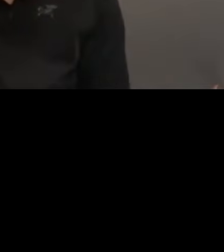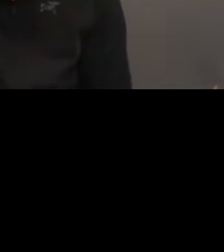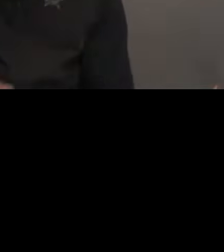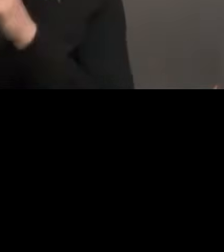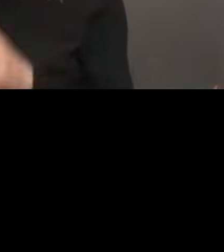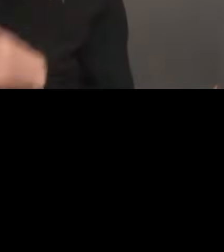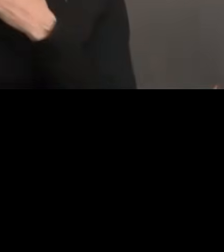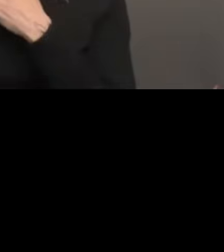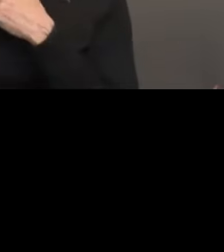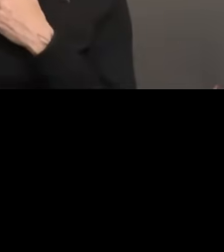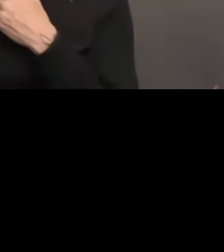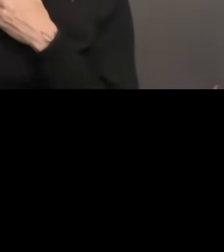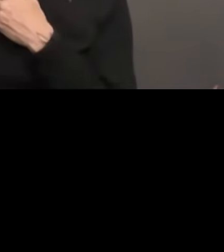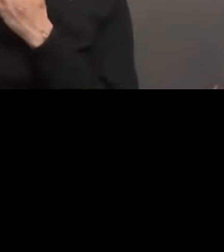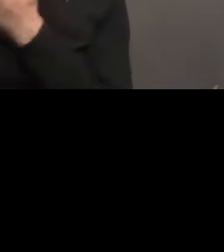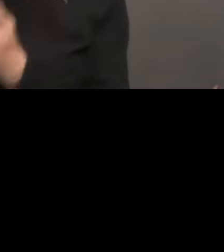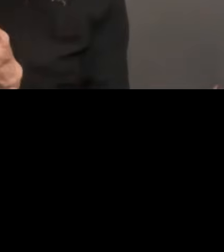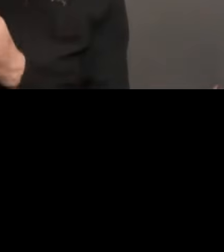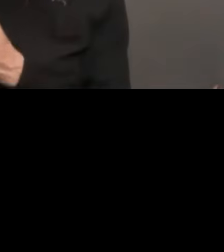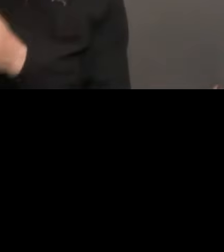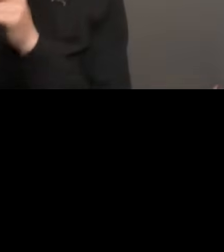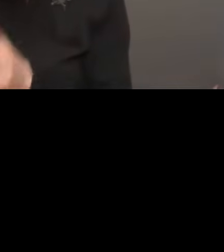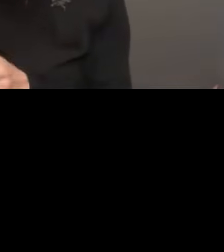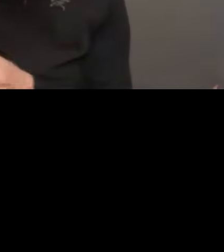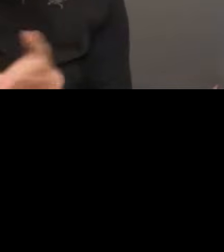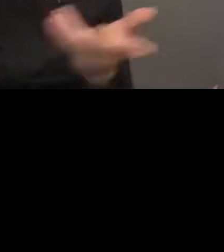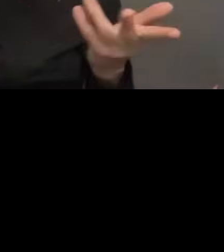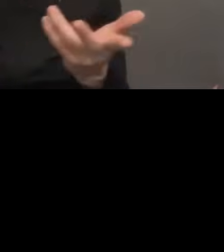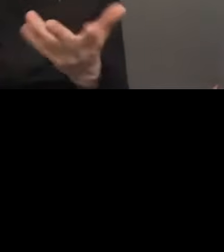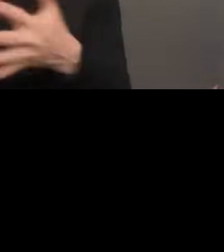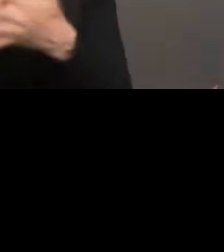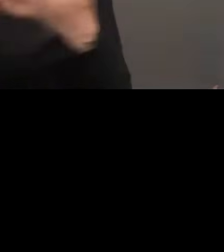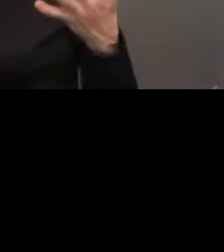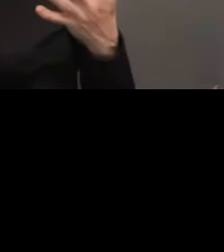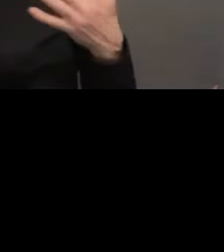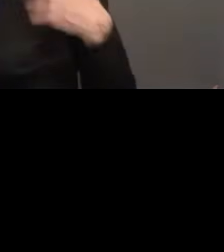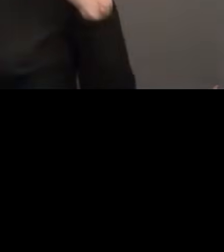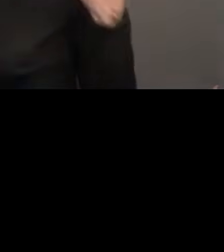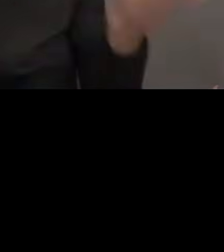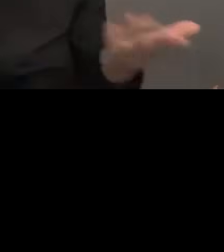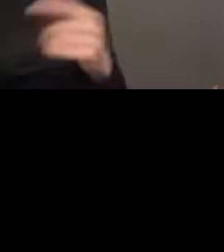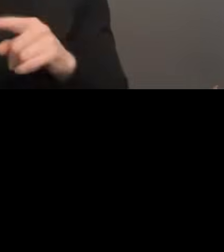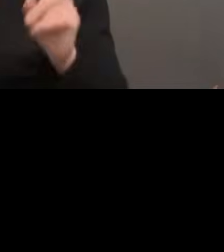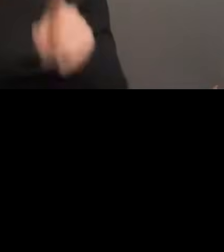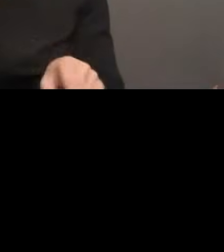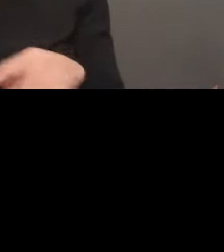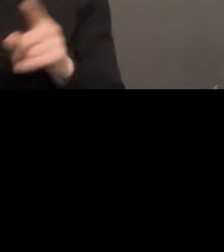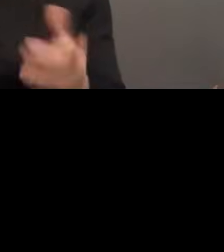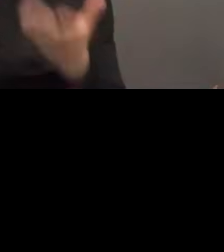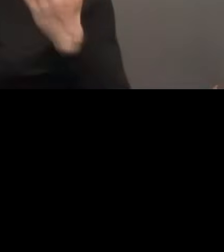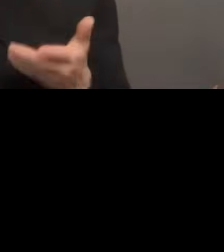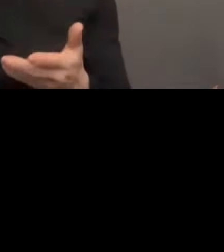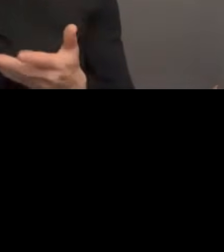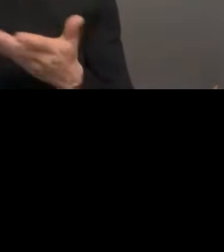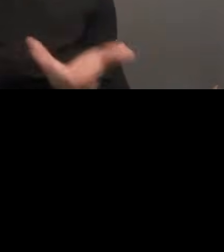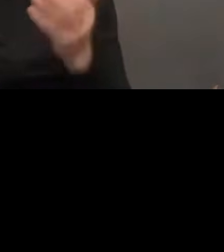responsible for hiring the ship? And these are things I can't answer, but I think maybe one day we'll be able to